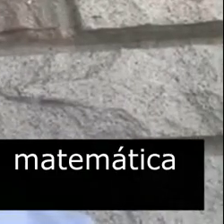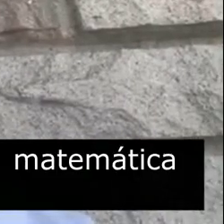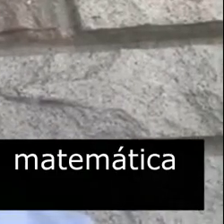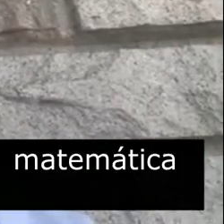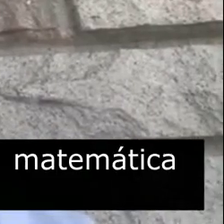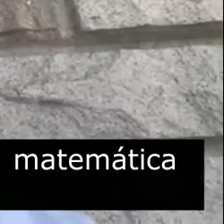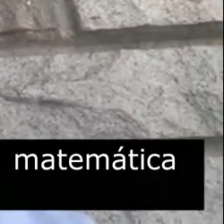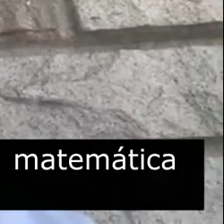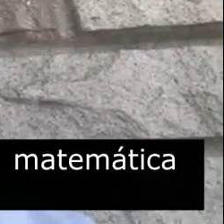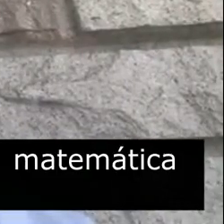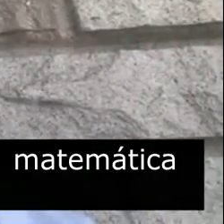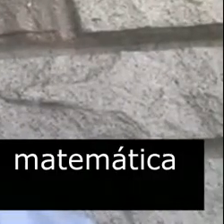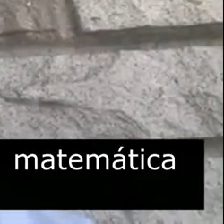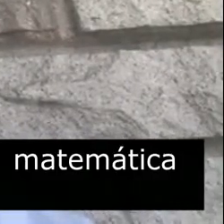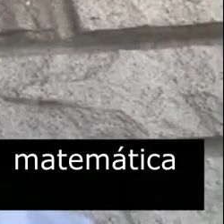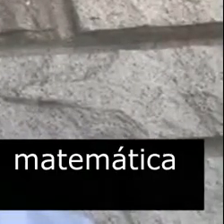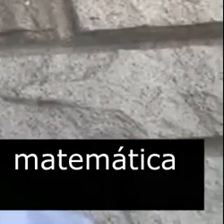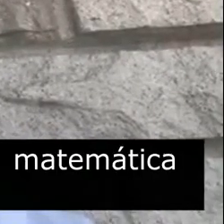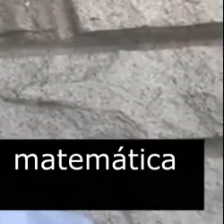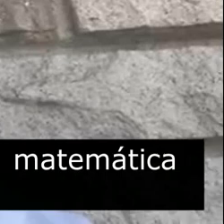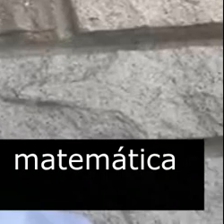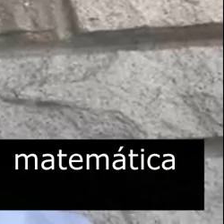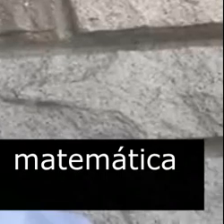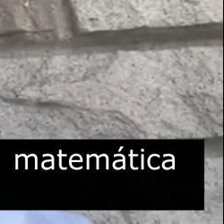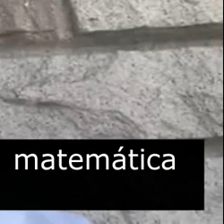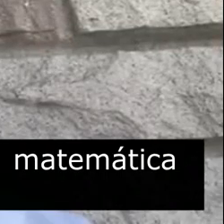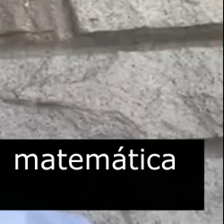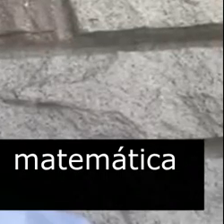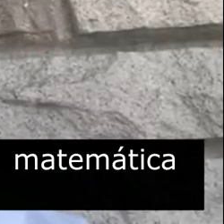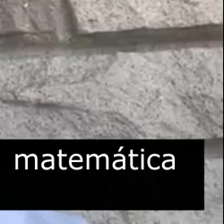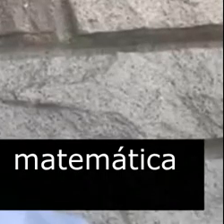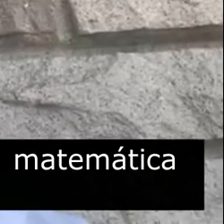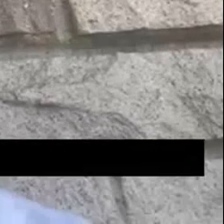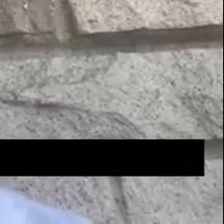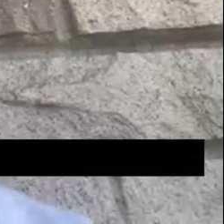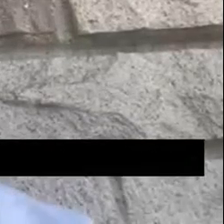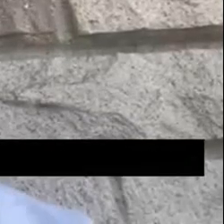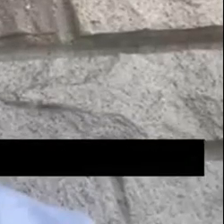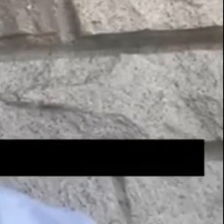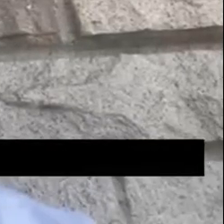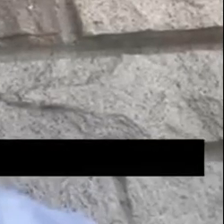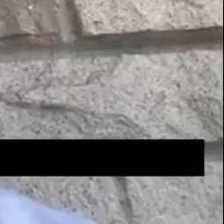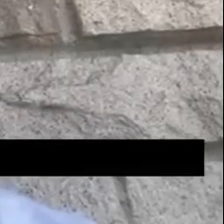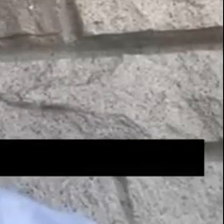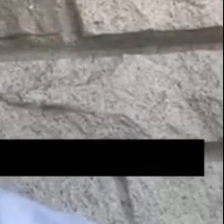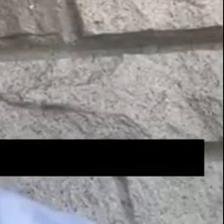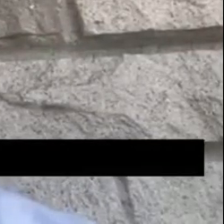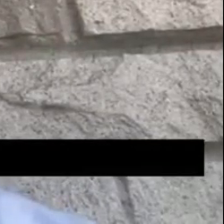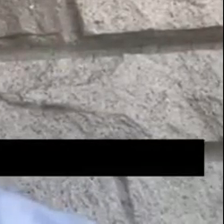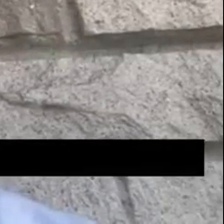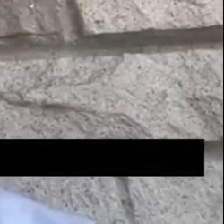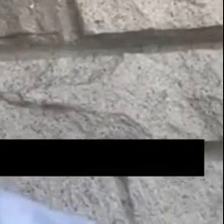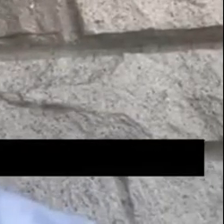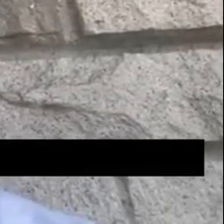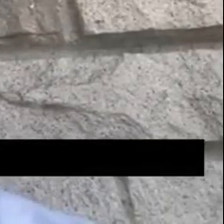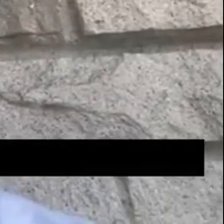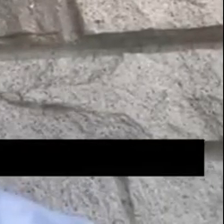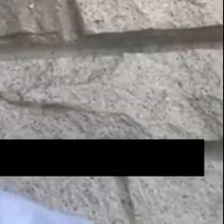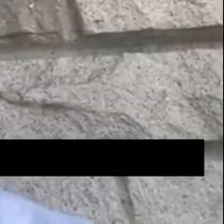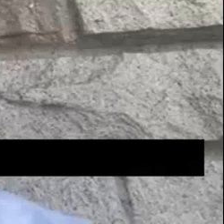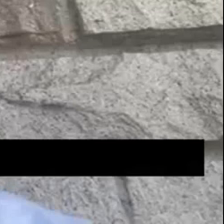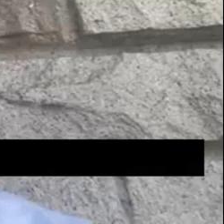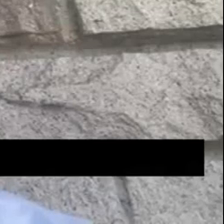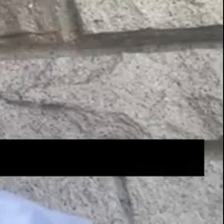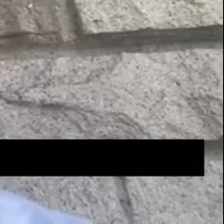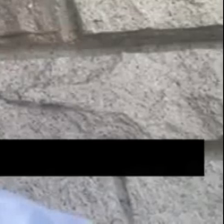Reading MS and I didn't bring anything I became very very frustrated early